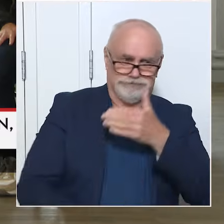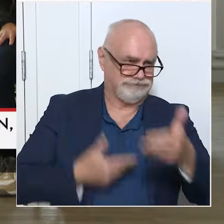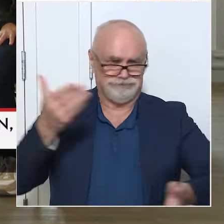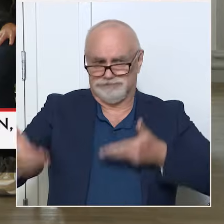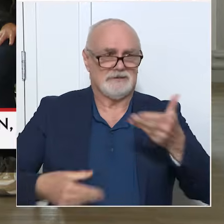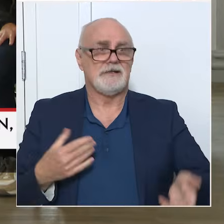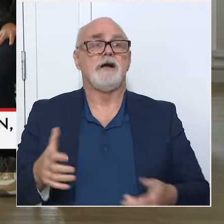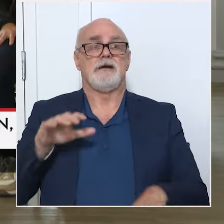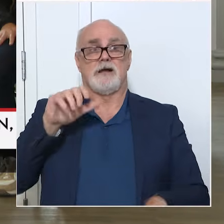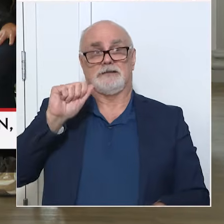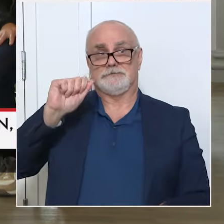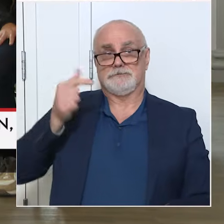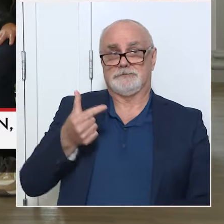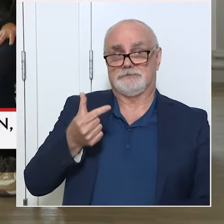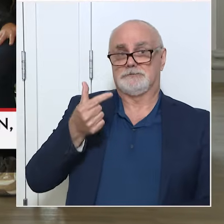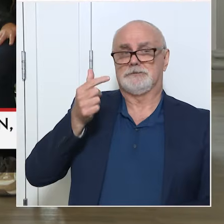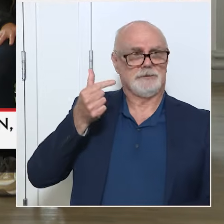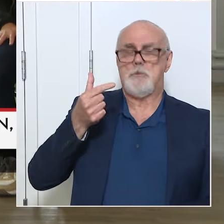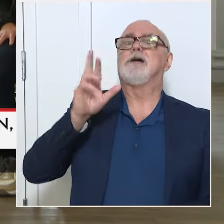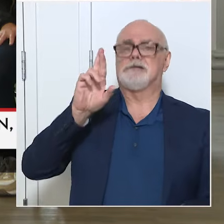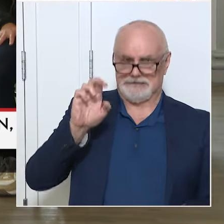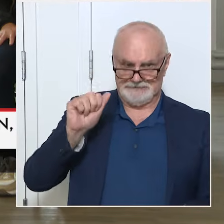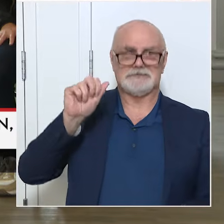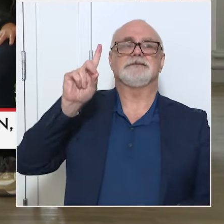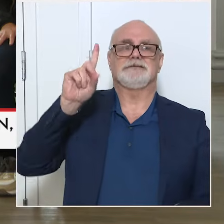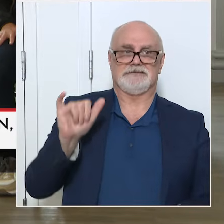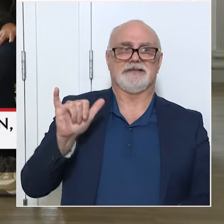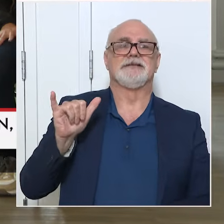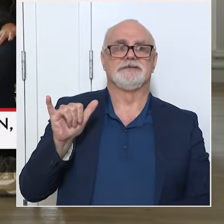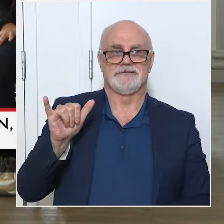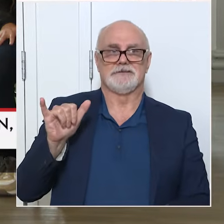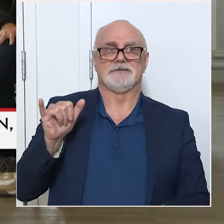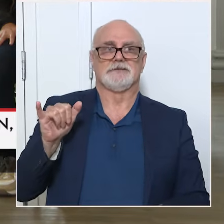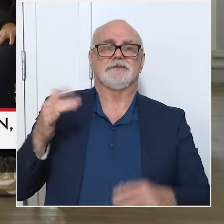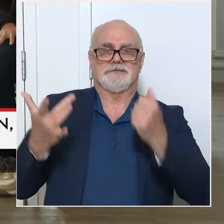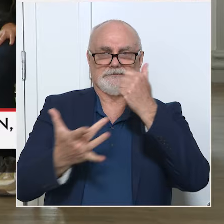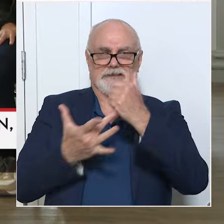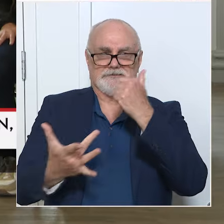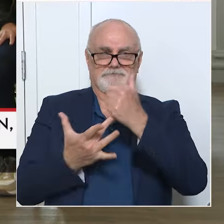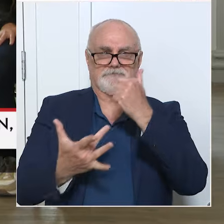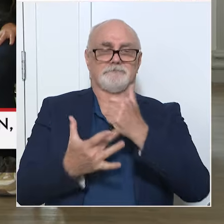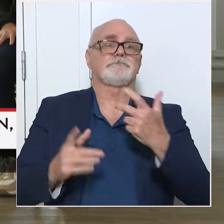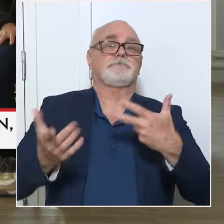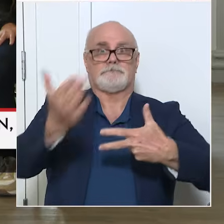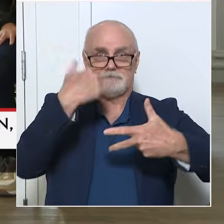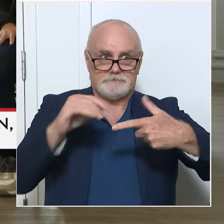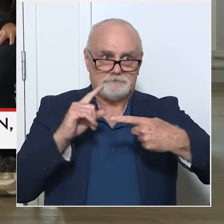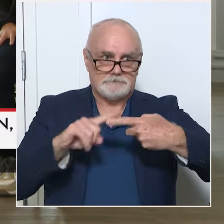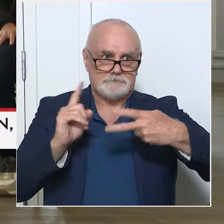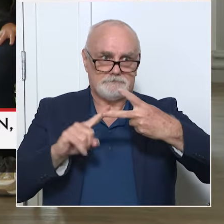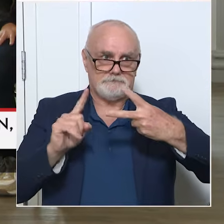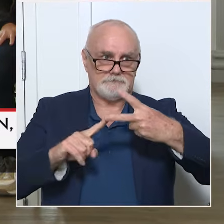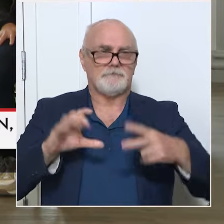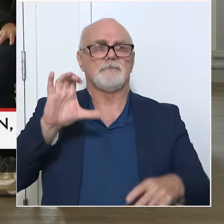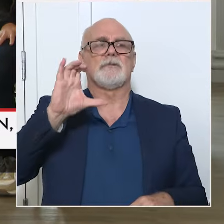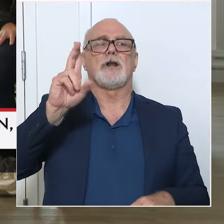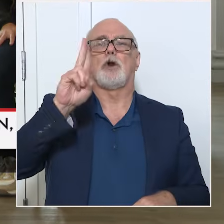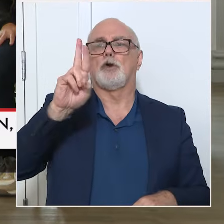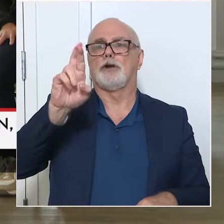Agrology, PBC, is a technology and AI company. Current Surgical is a life sciences company.